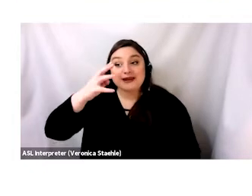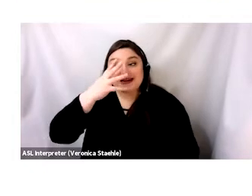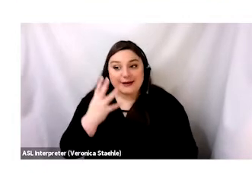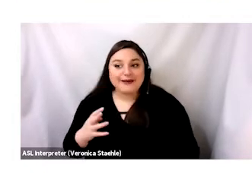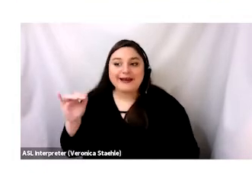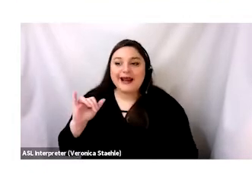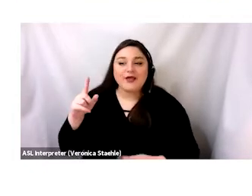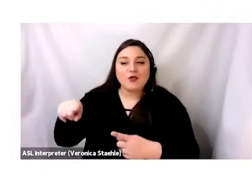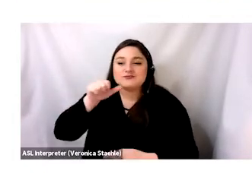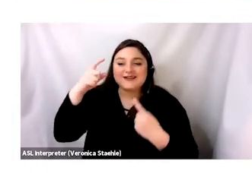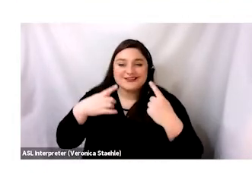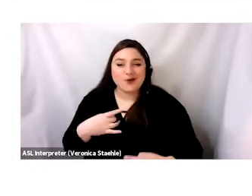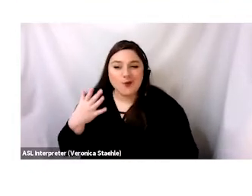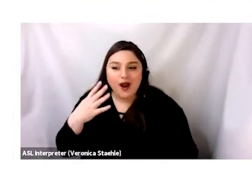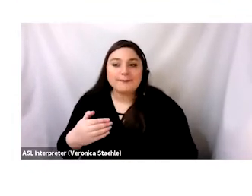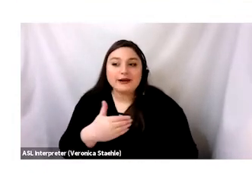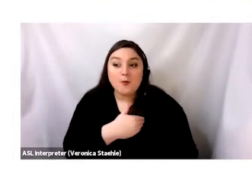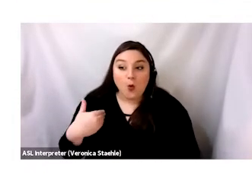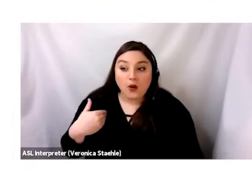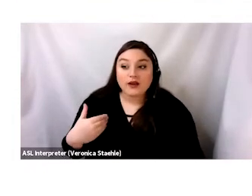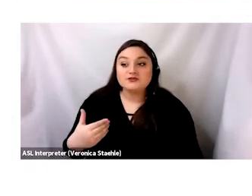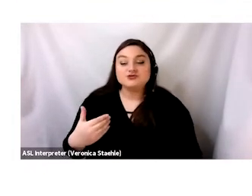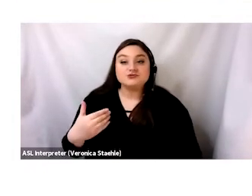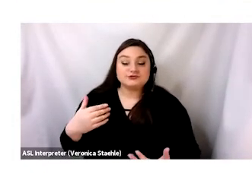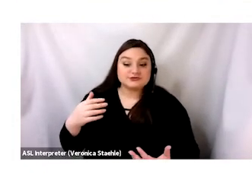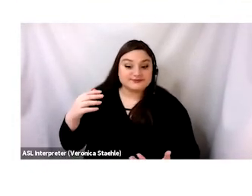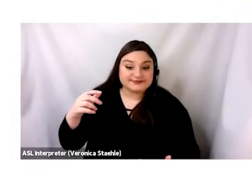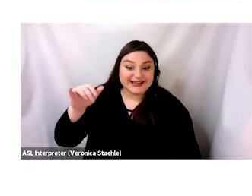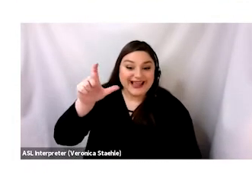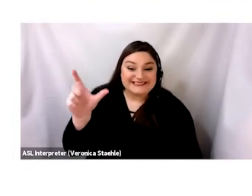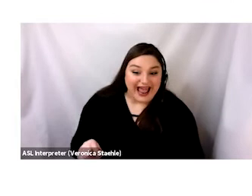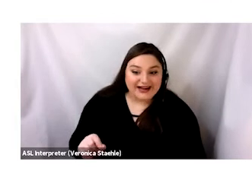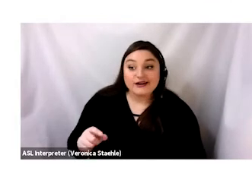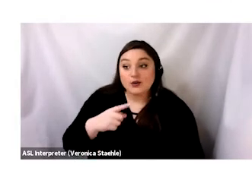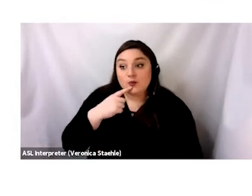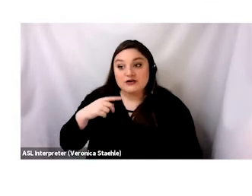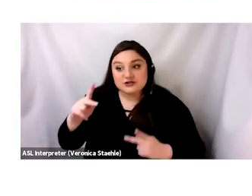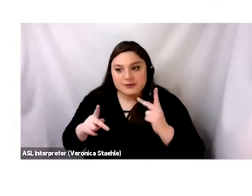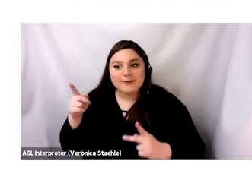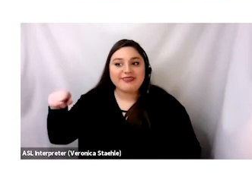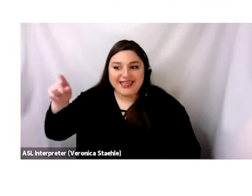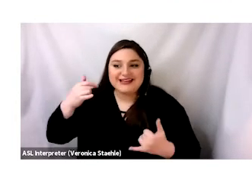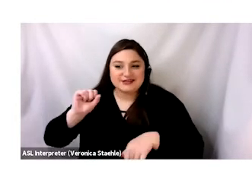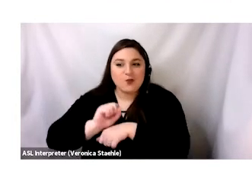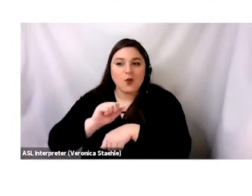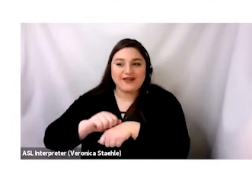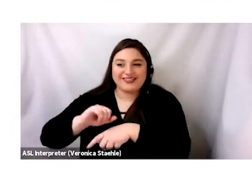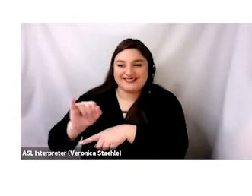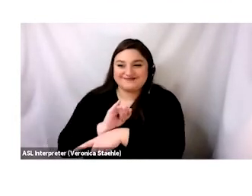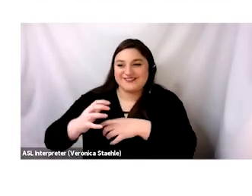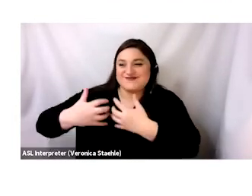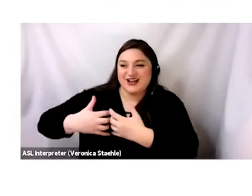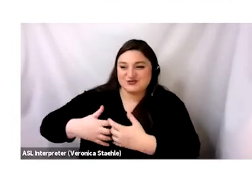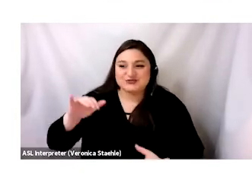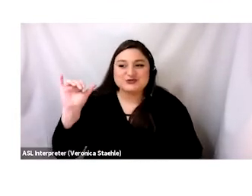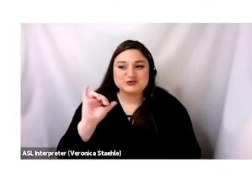the Italians, the Polish, and the Russians, worked in textile factories as the Industrial Revolution flourished. These factories